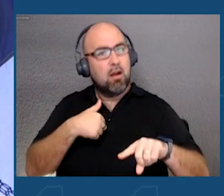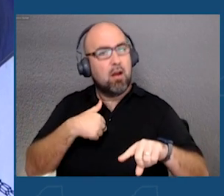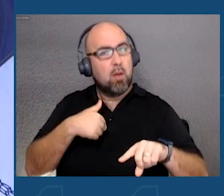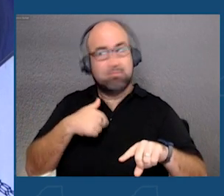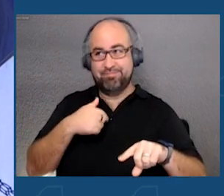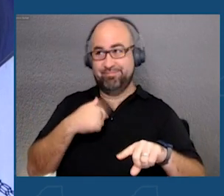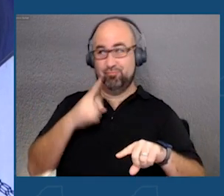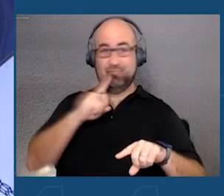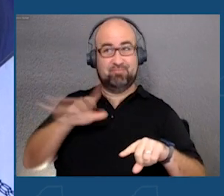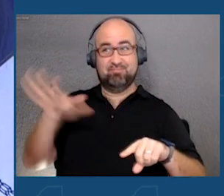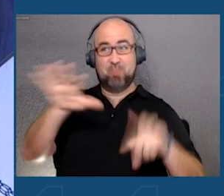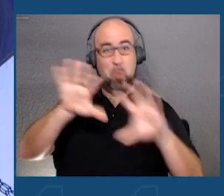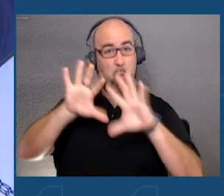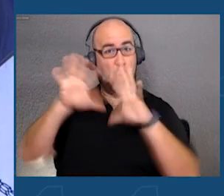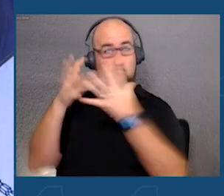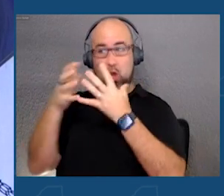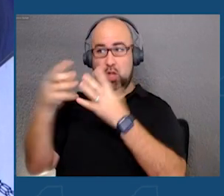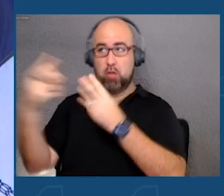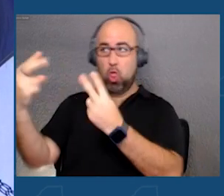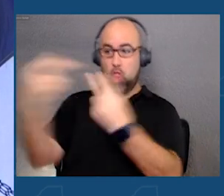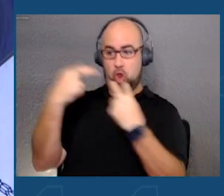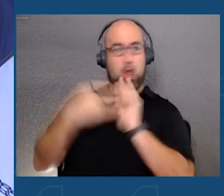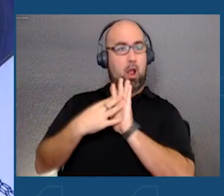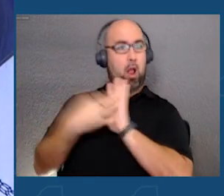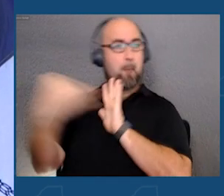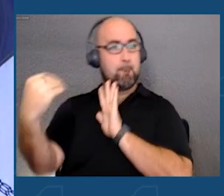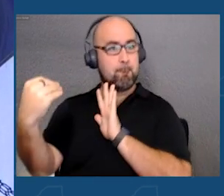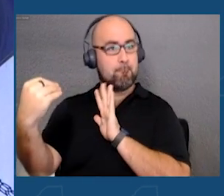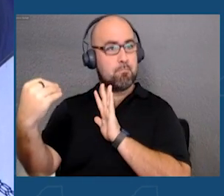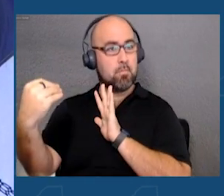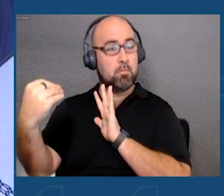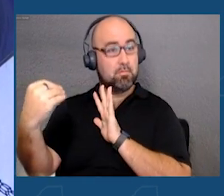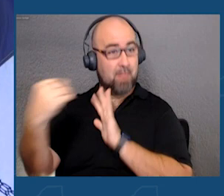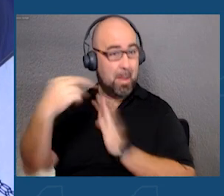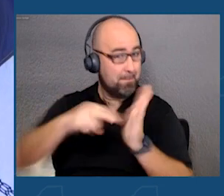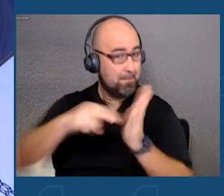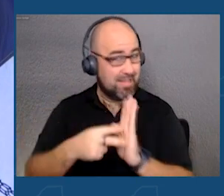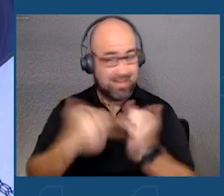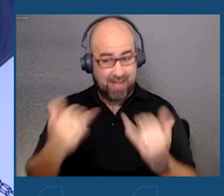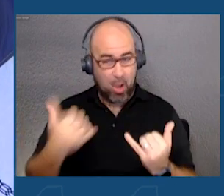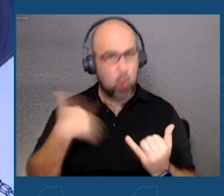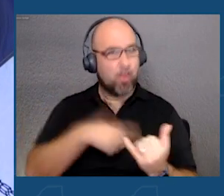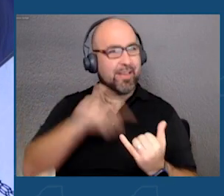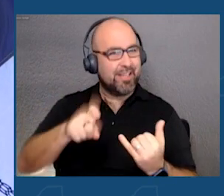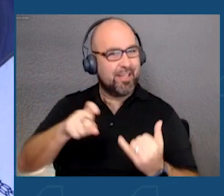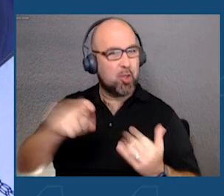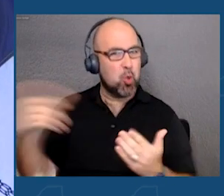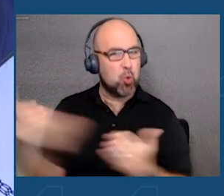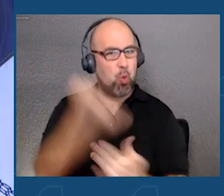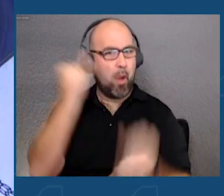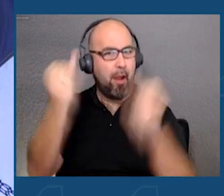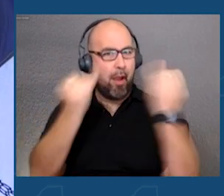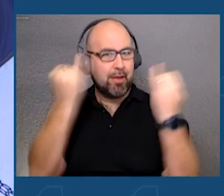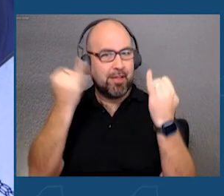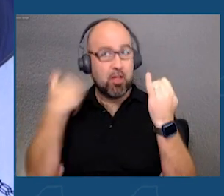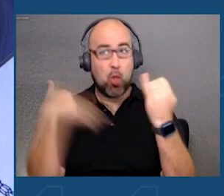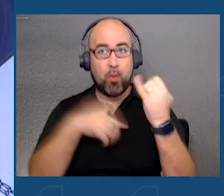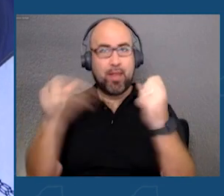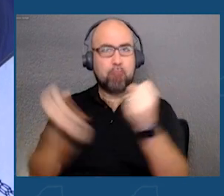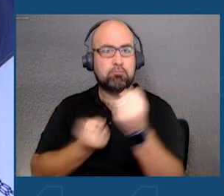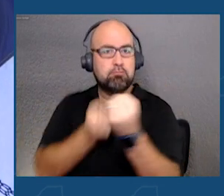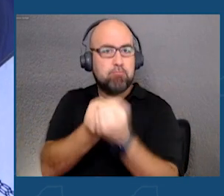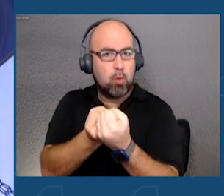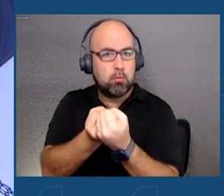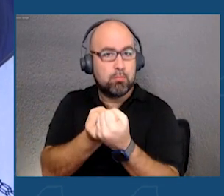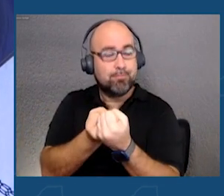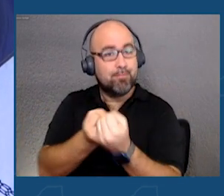because they work. But to do this again, we need fresh ideas that inspire us and to rally around. Recognizing this, the governor and mayor brought a